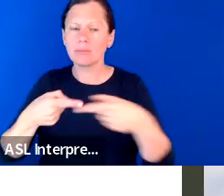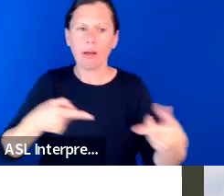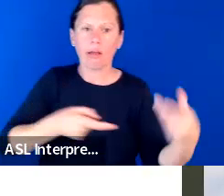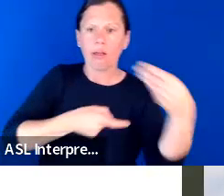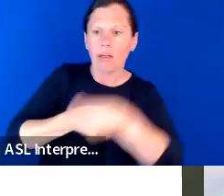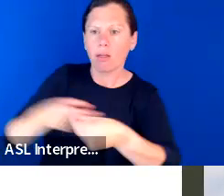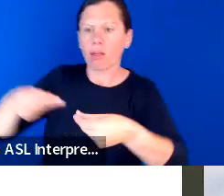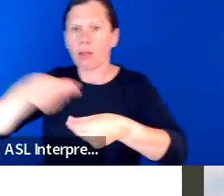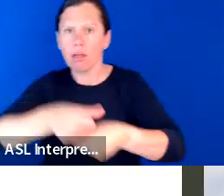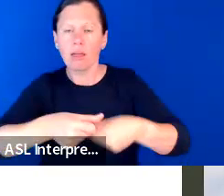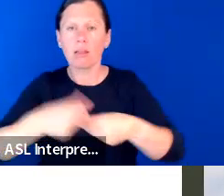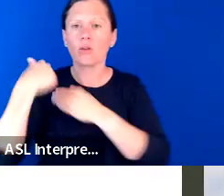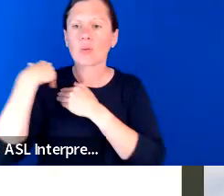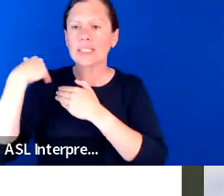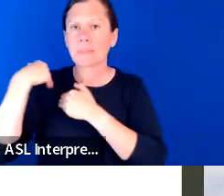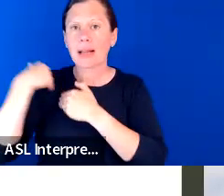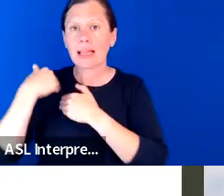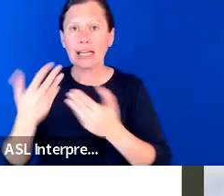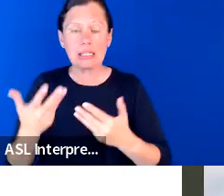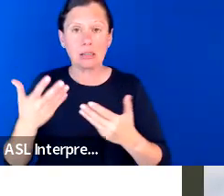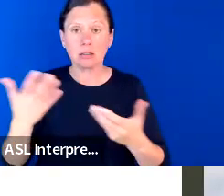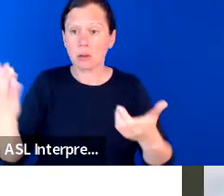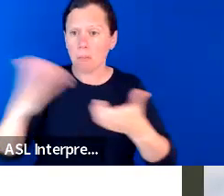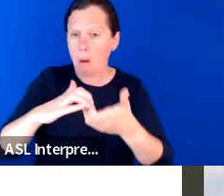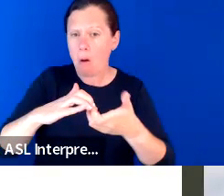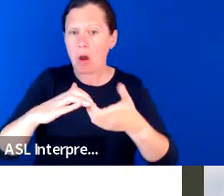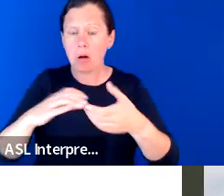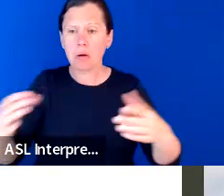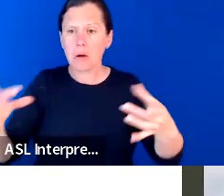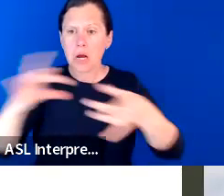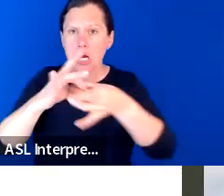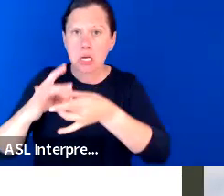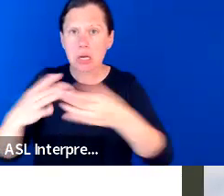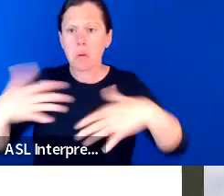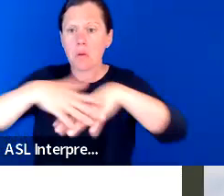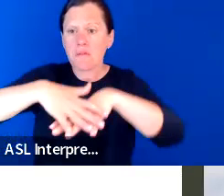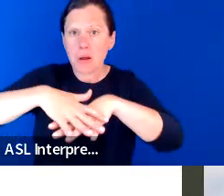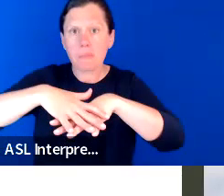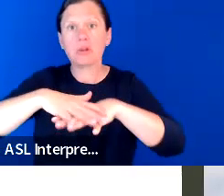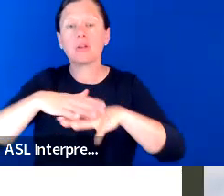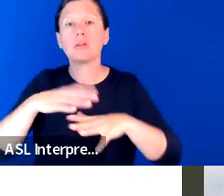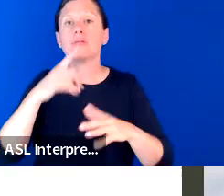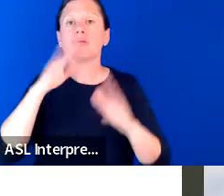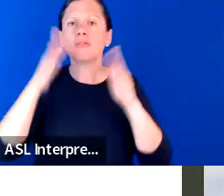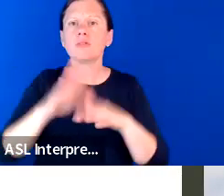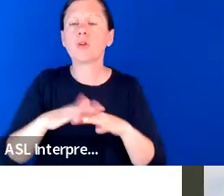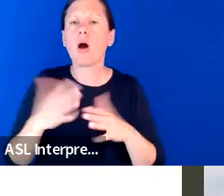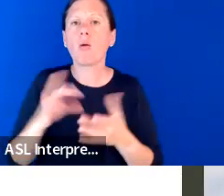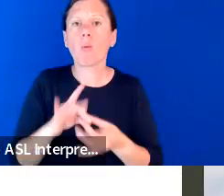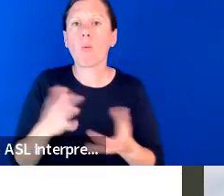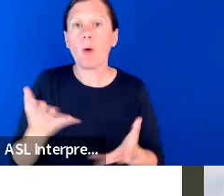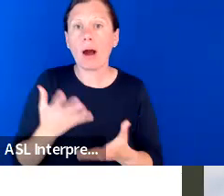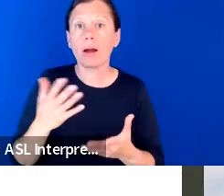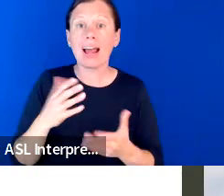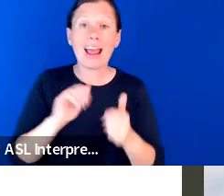program. So if you have questions about exemptions or opting in, the Employment Security Department is the right place to